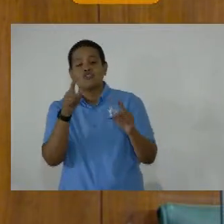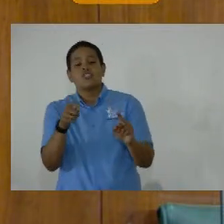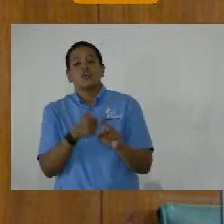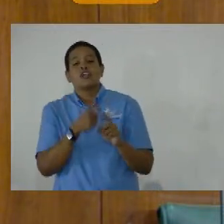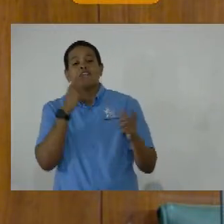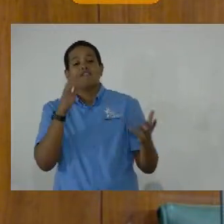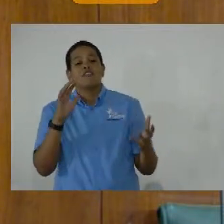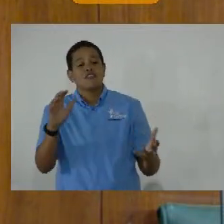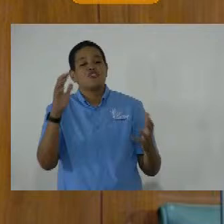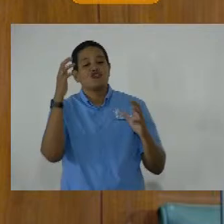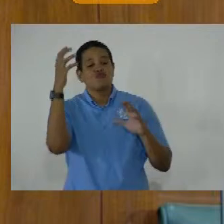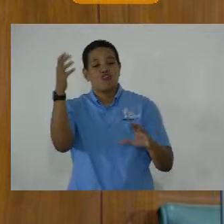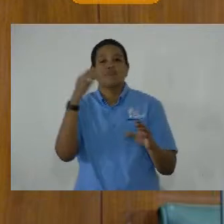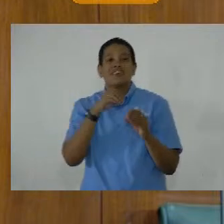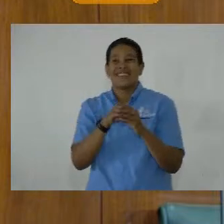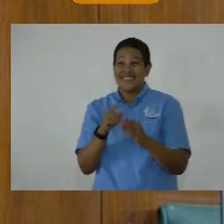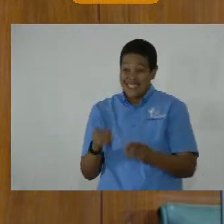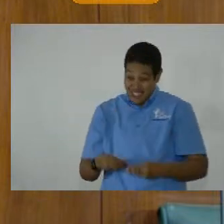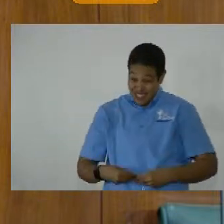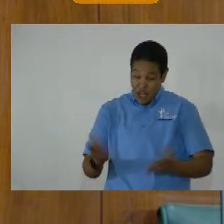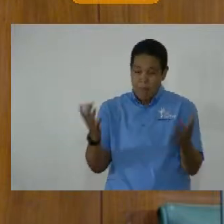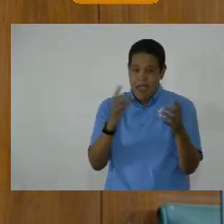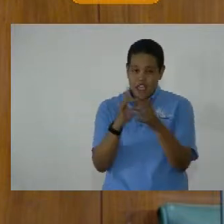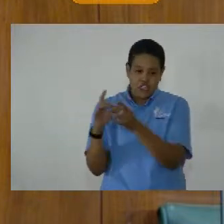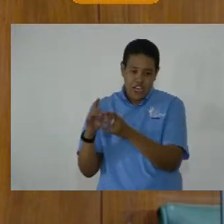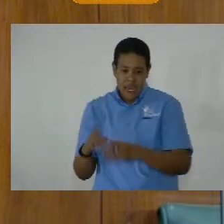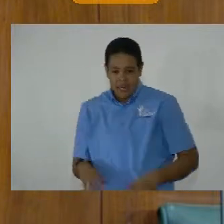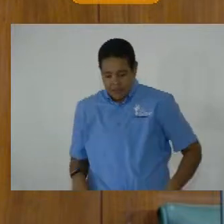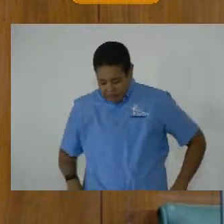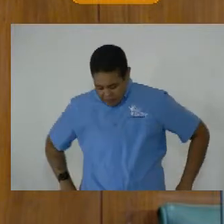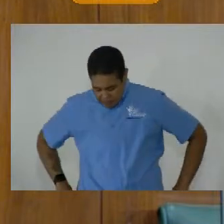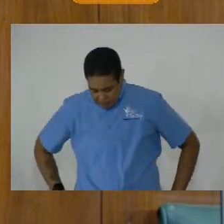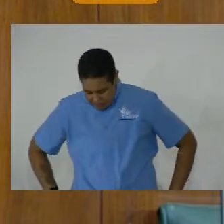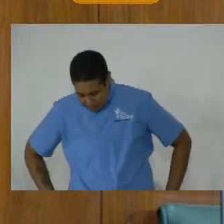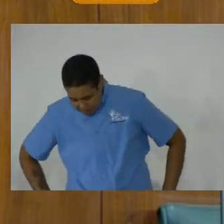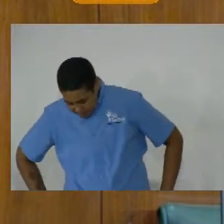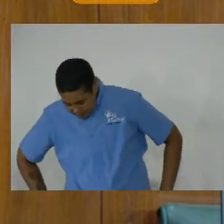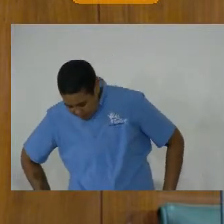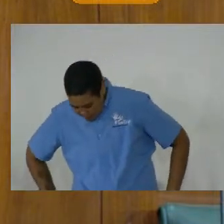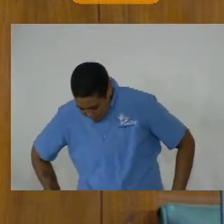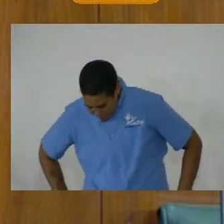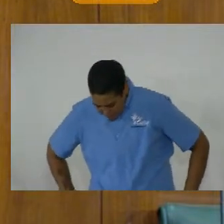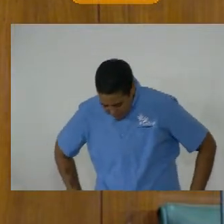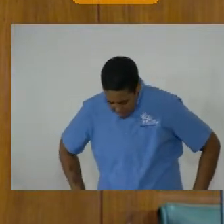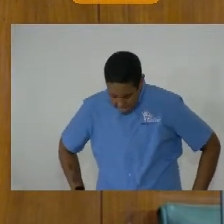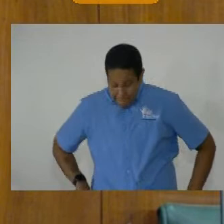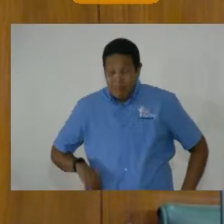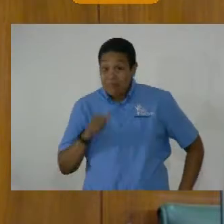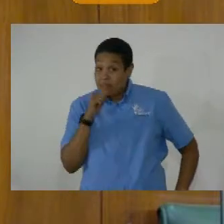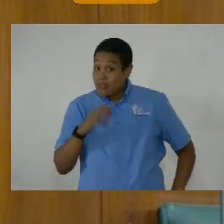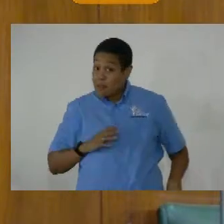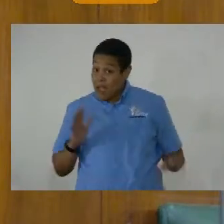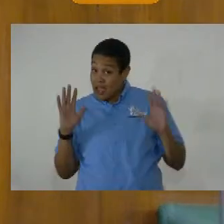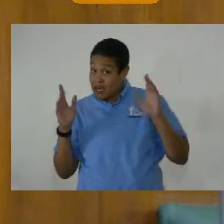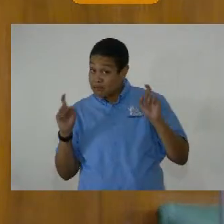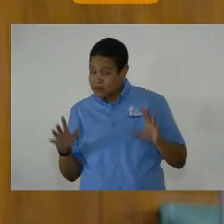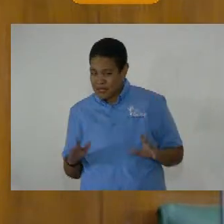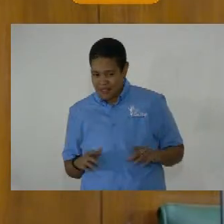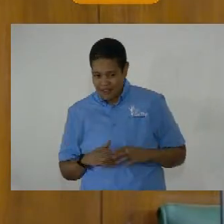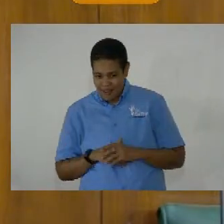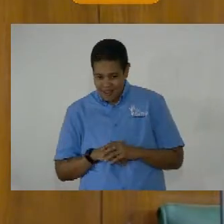disruption in the supply chains. Madam Speaker,